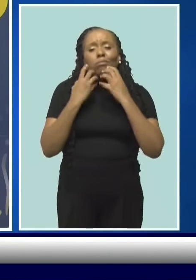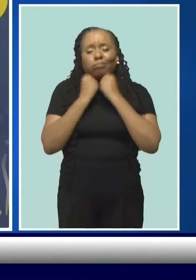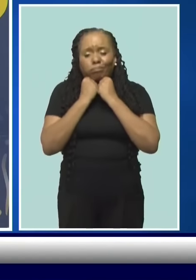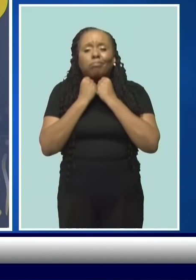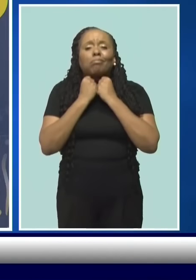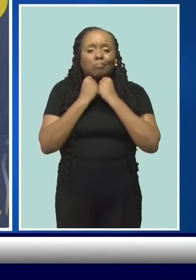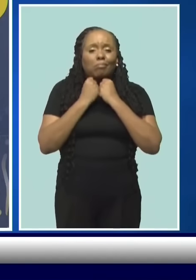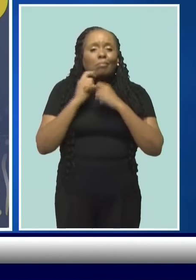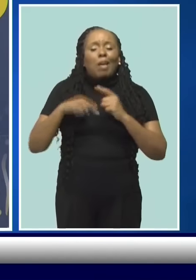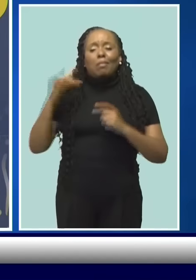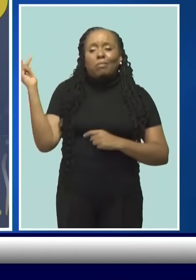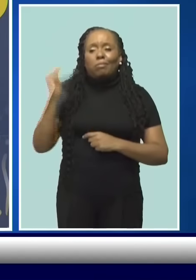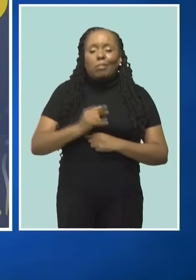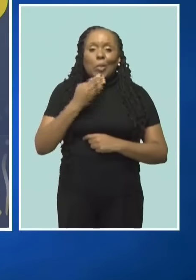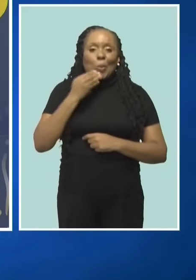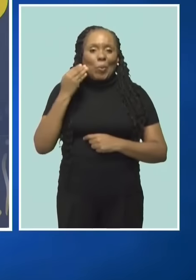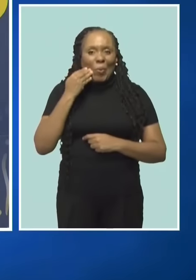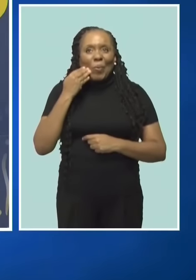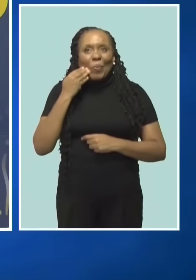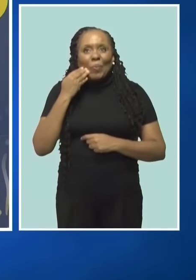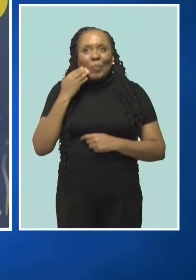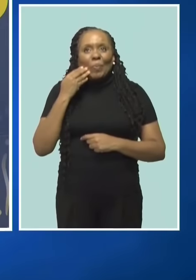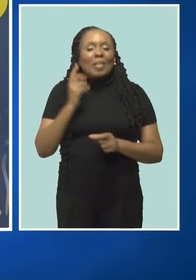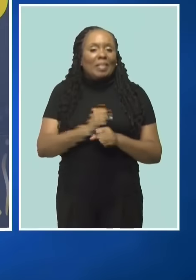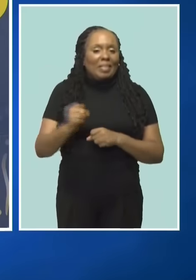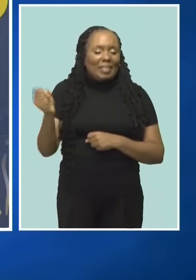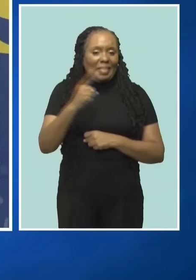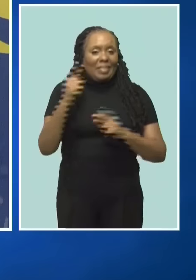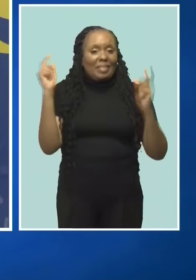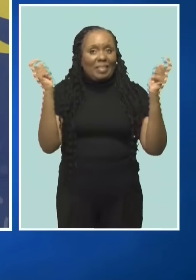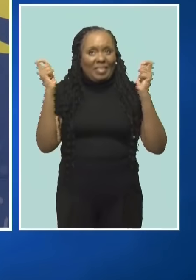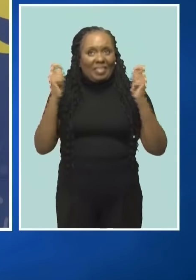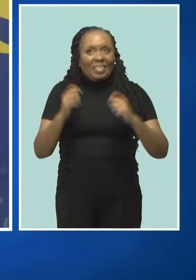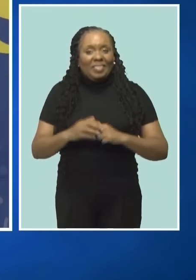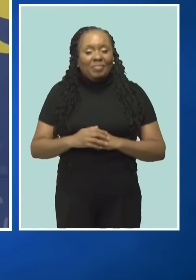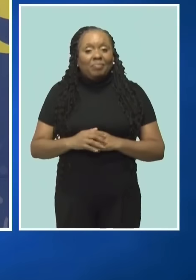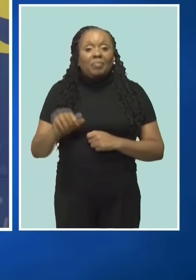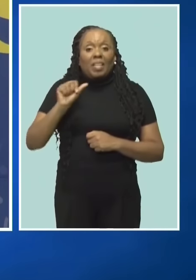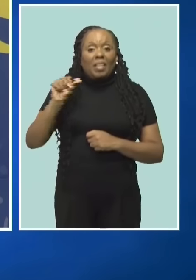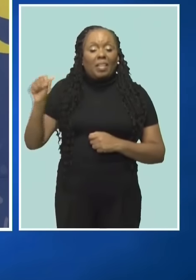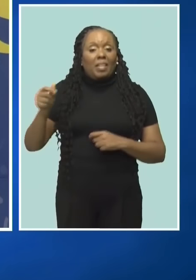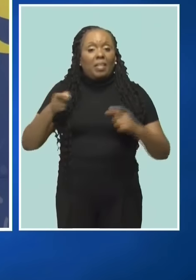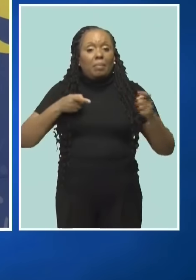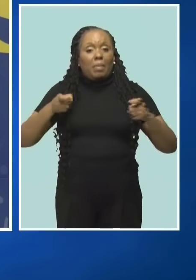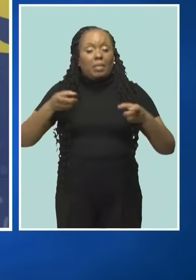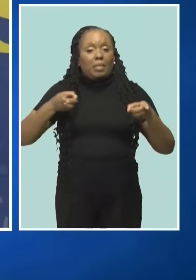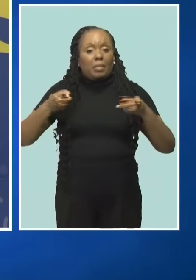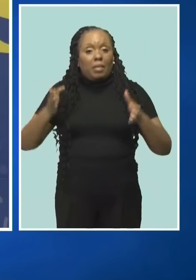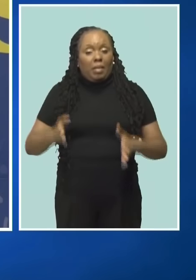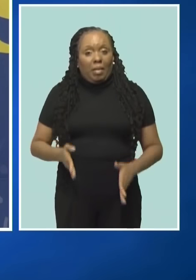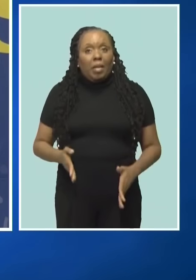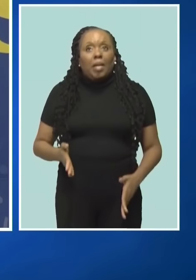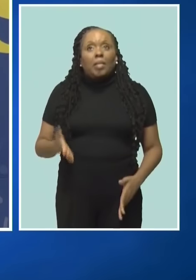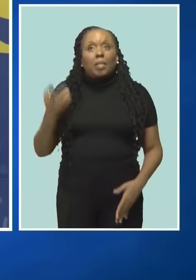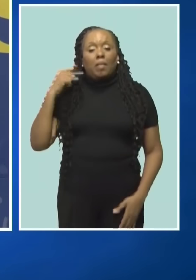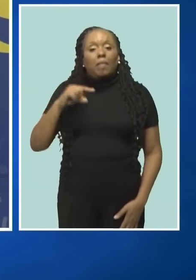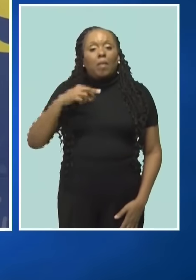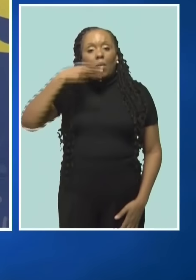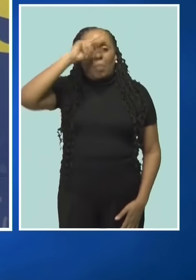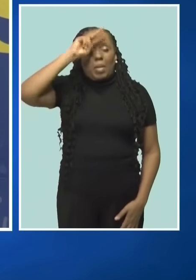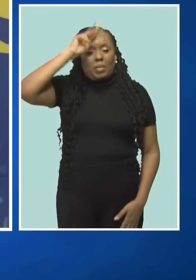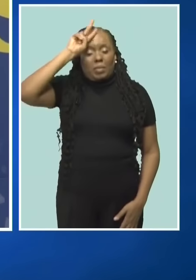once they return here next year for the celebrations. American Airlines Managing Director of Operations for Mexico